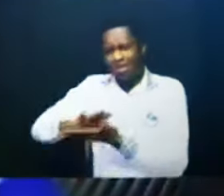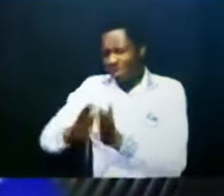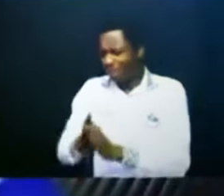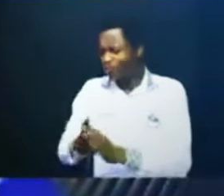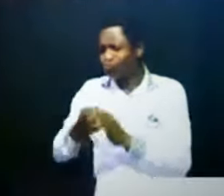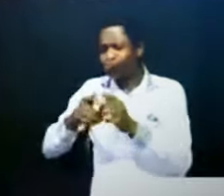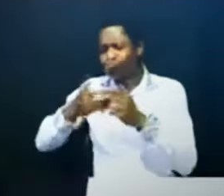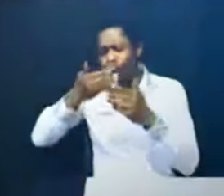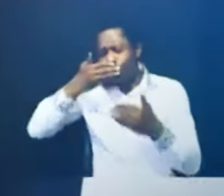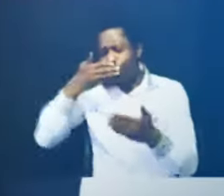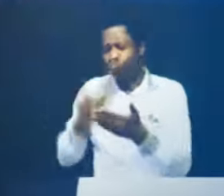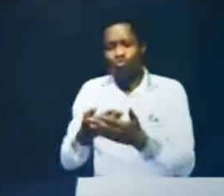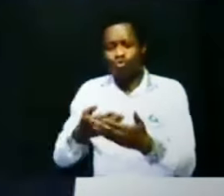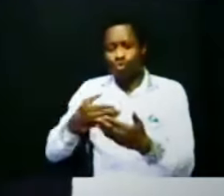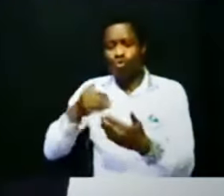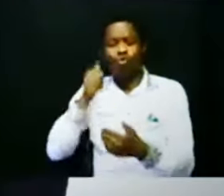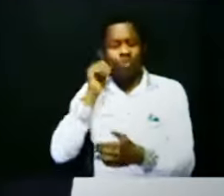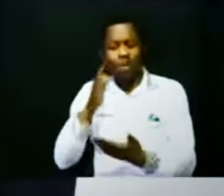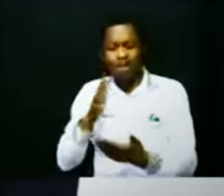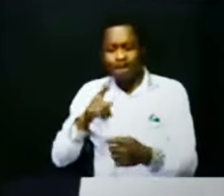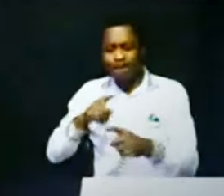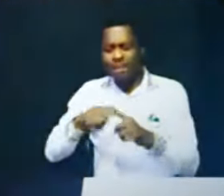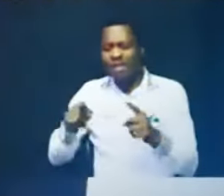because she couldn't overcome the pain,